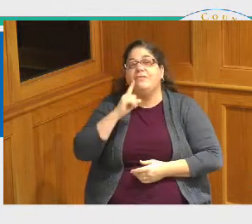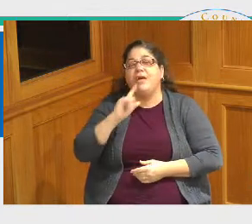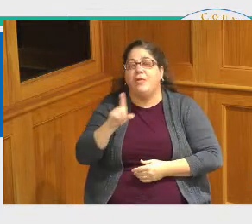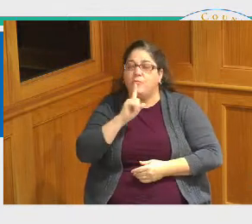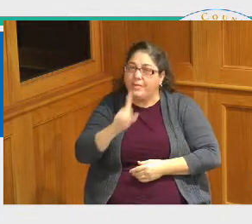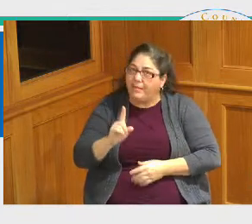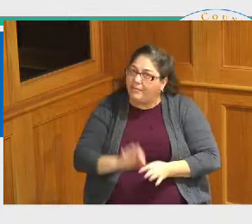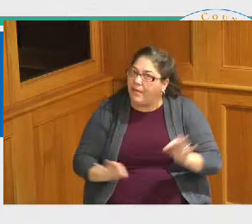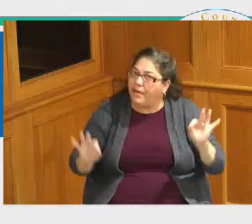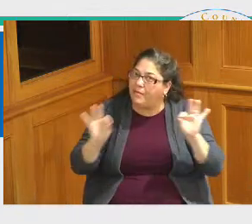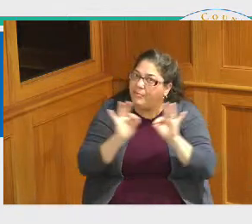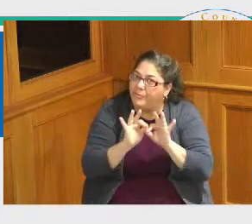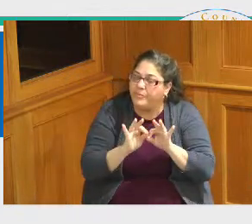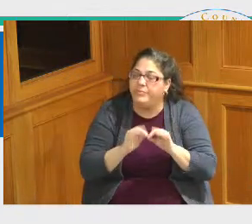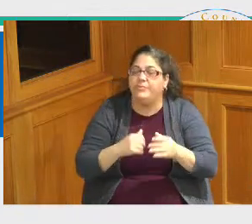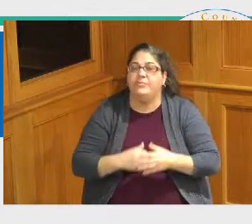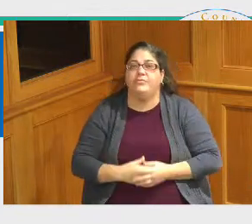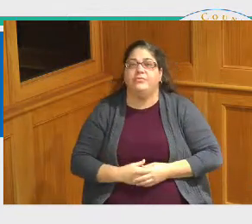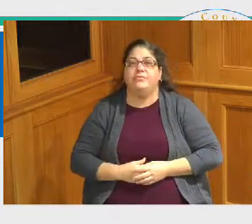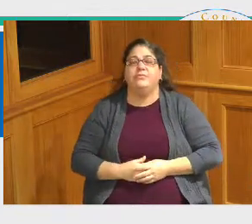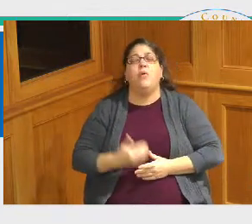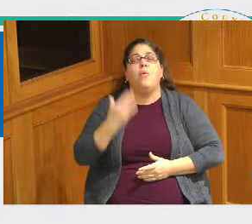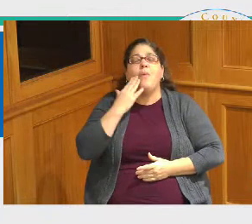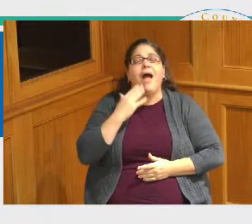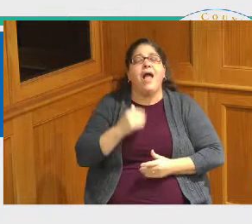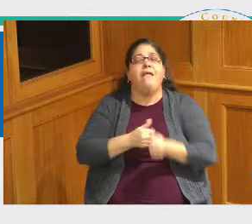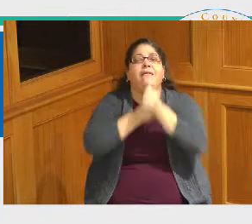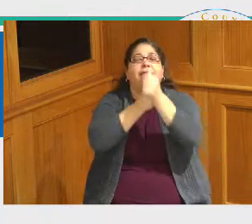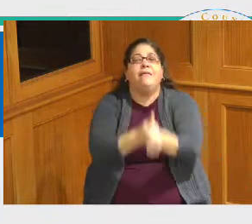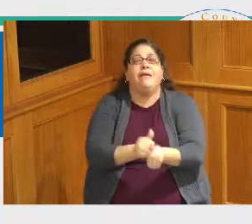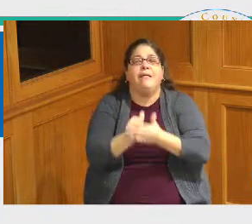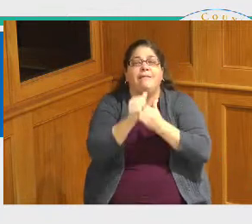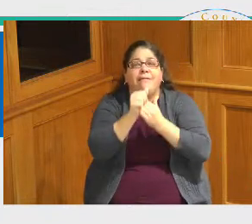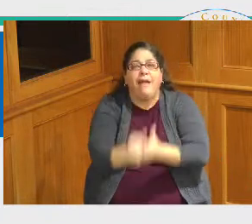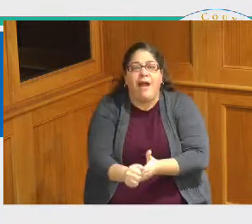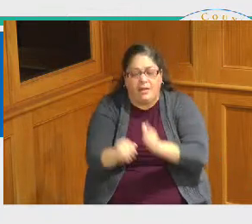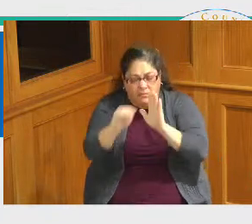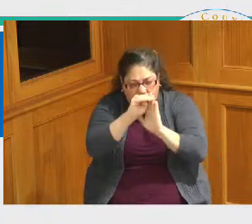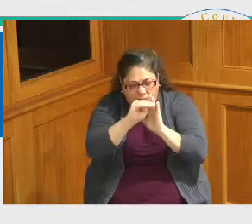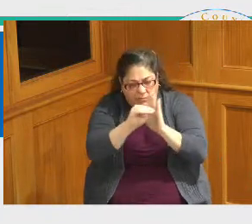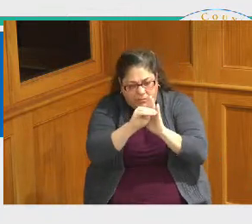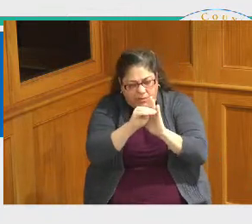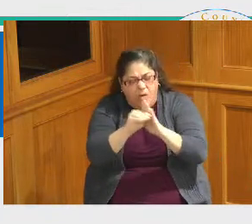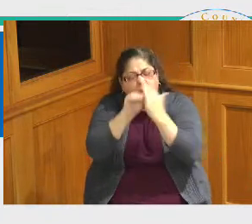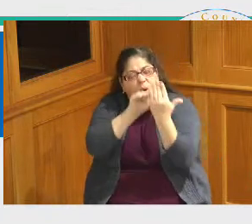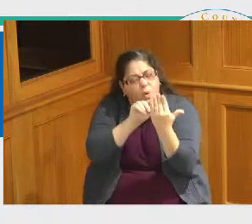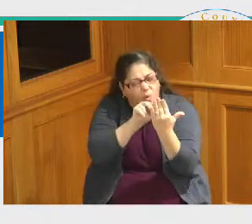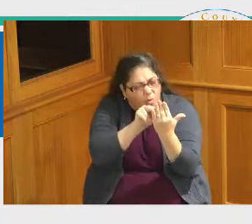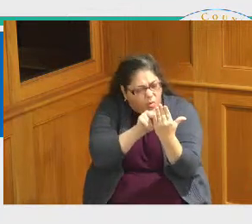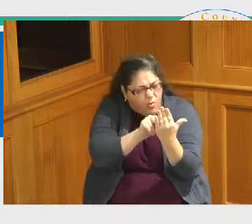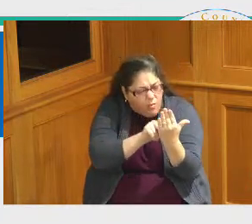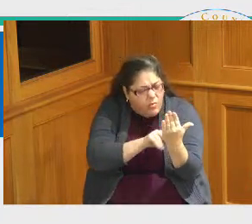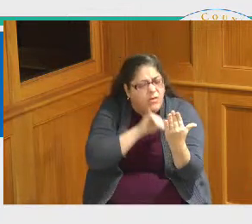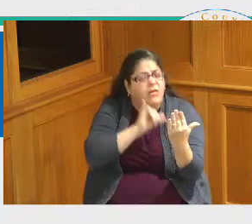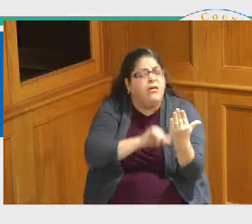invaluable to help these organizations and these vendors and our